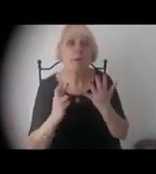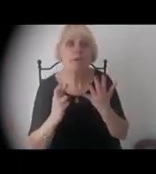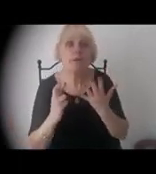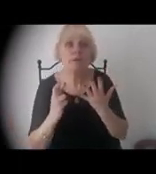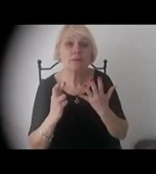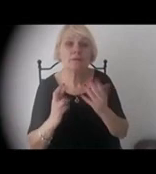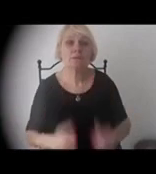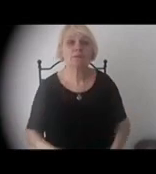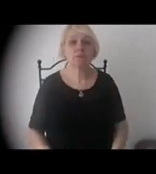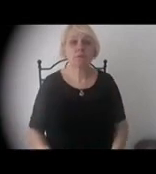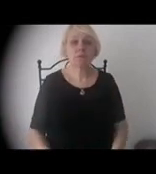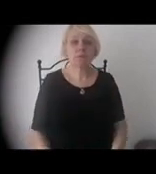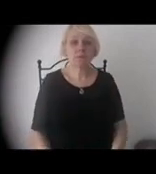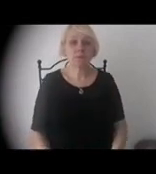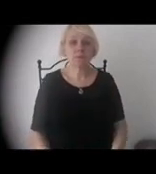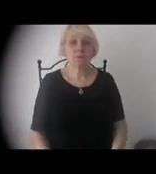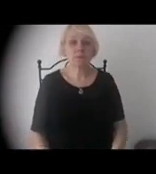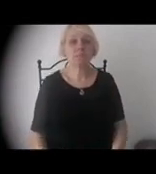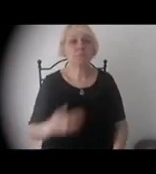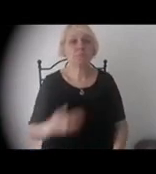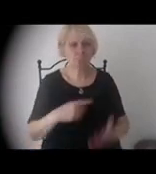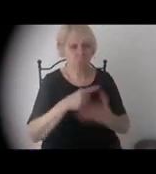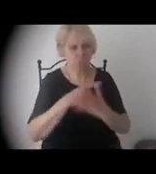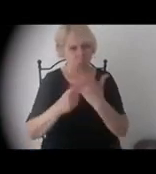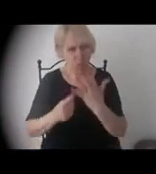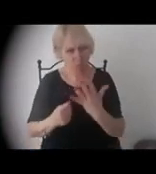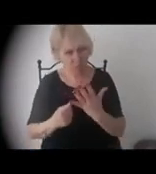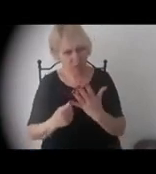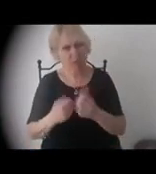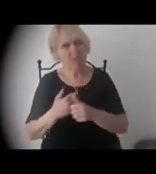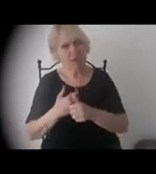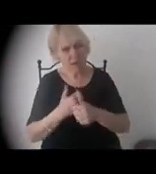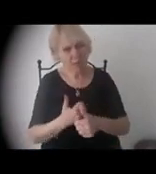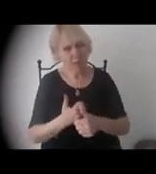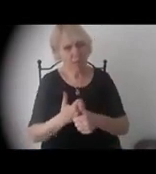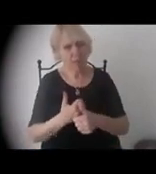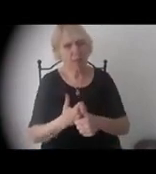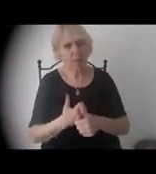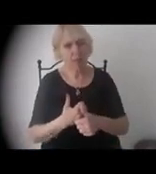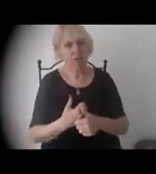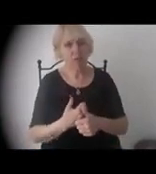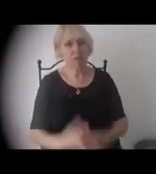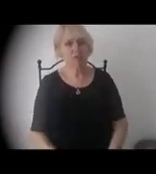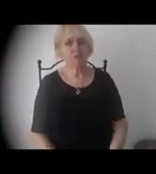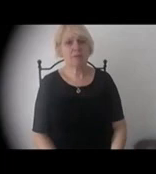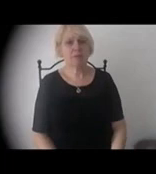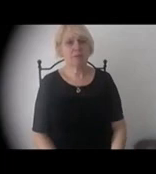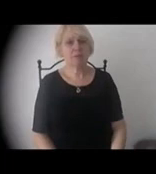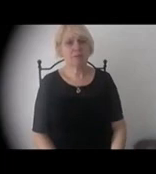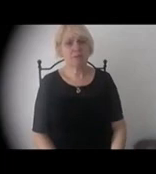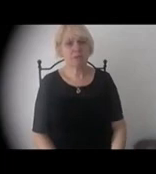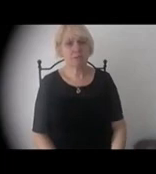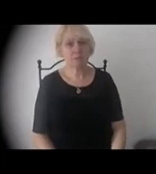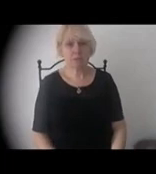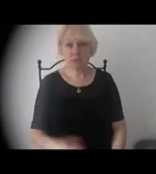think those are really helpful to ground in all sorts of practical ways. We have a wide range of materials structured under